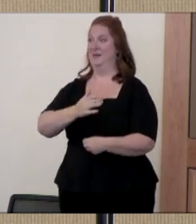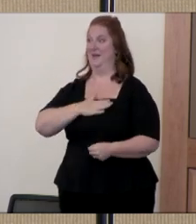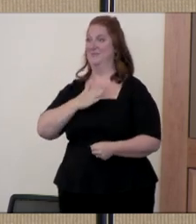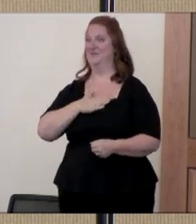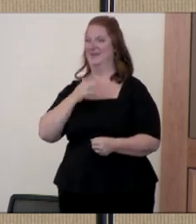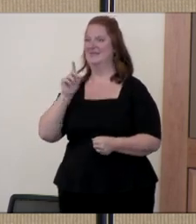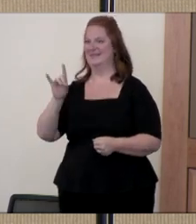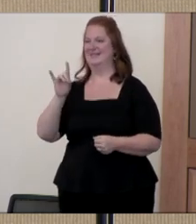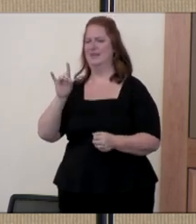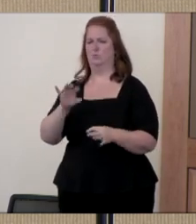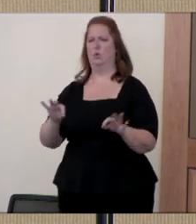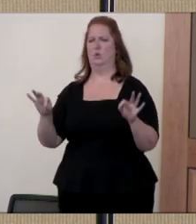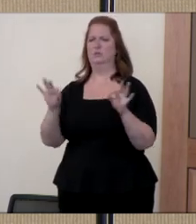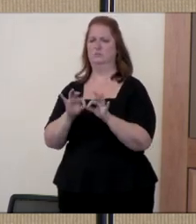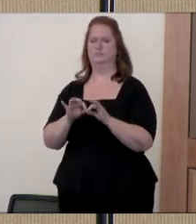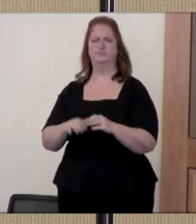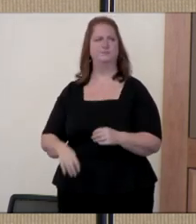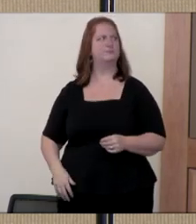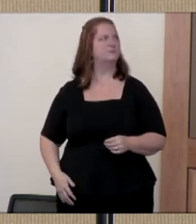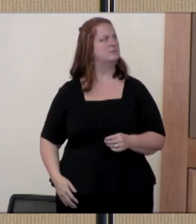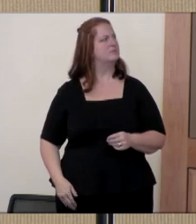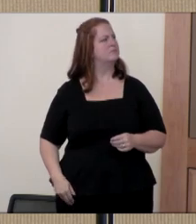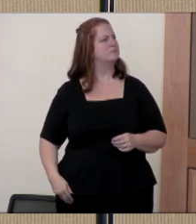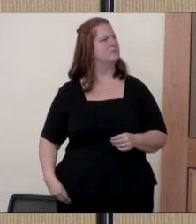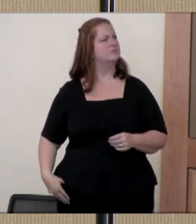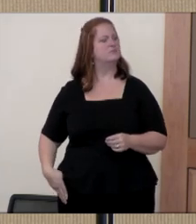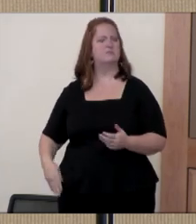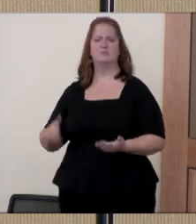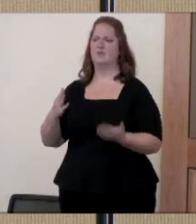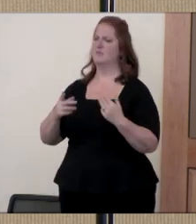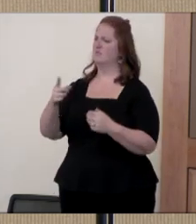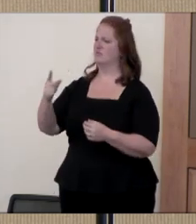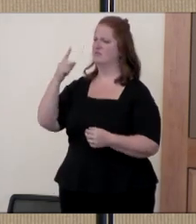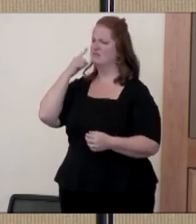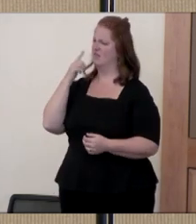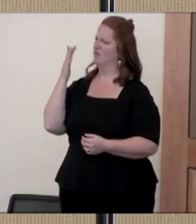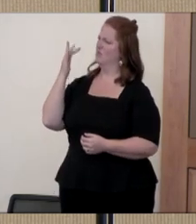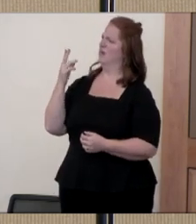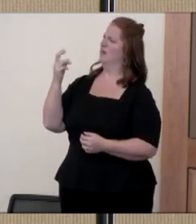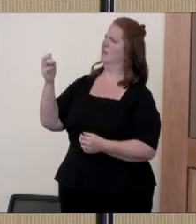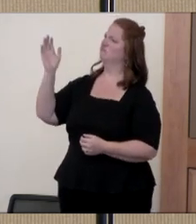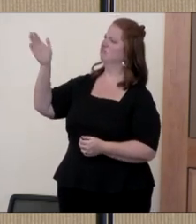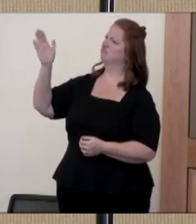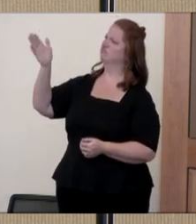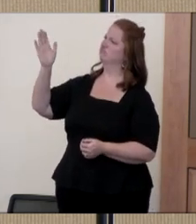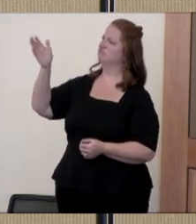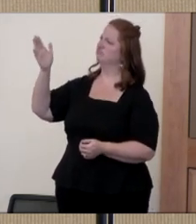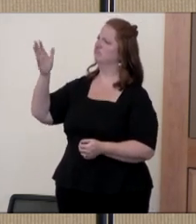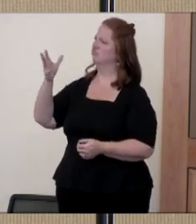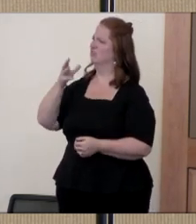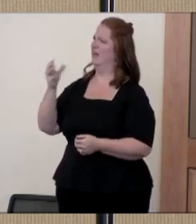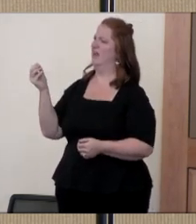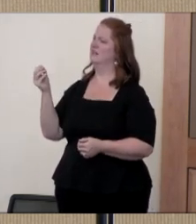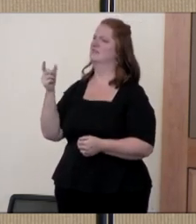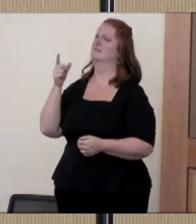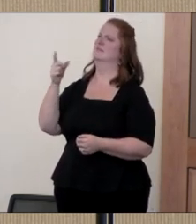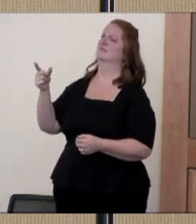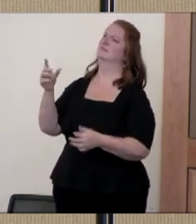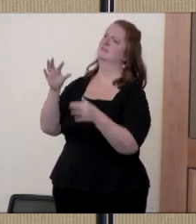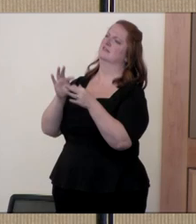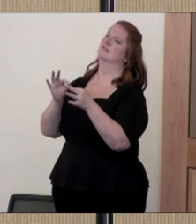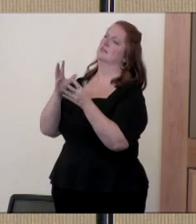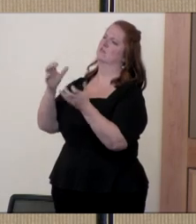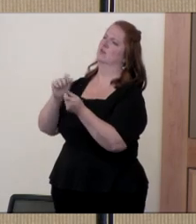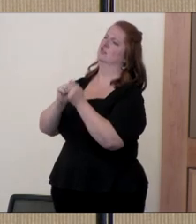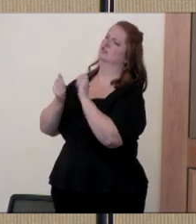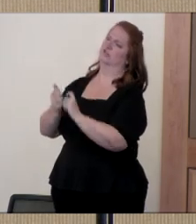important. But you might sit there wondering where I'm headed with this and why I'm out now saying to you, why am I advocating for change?